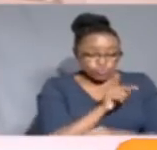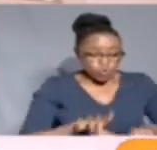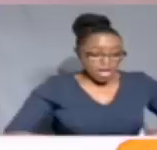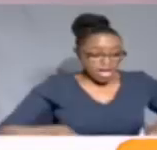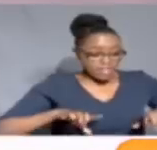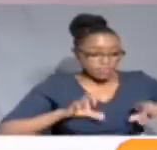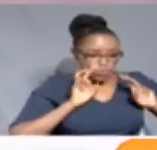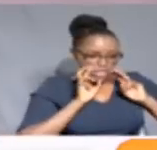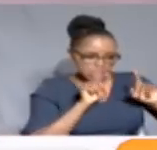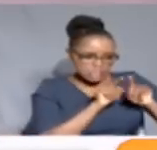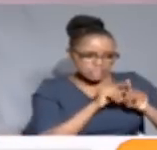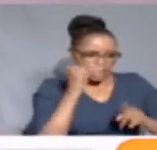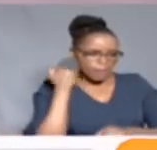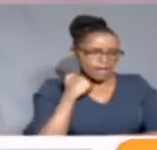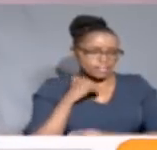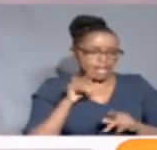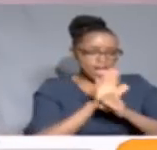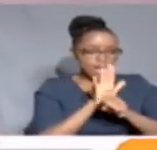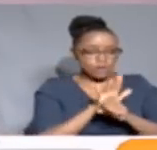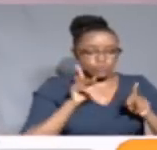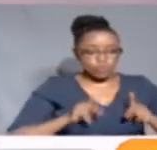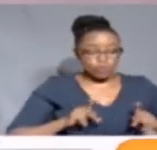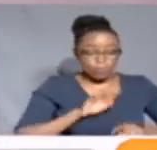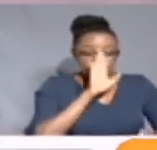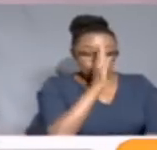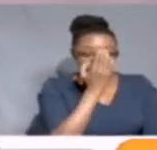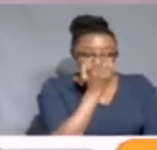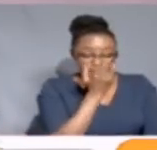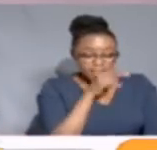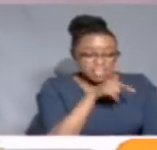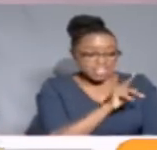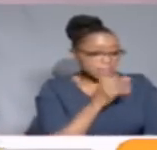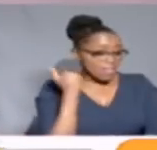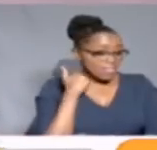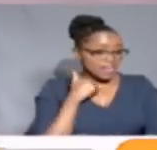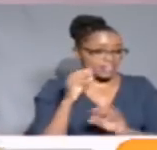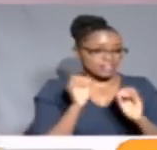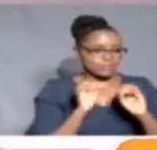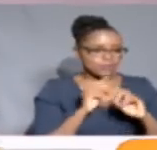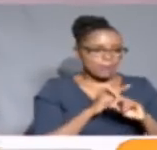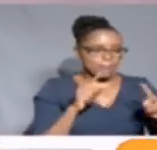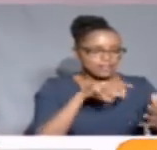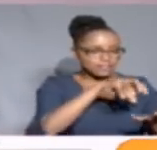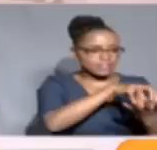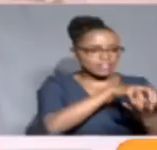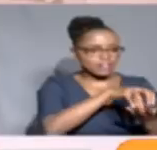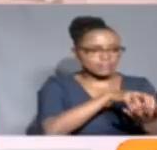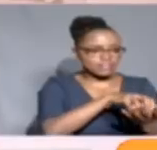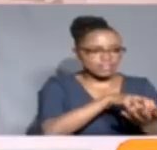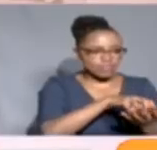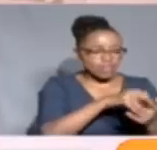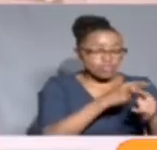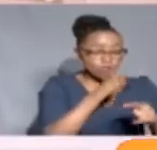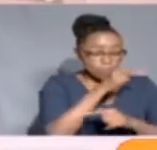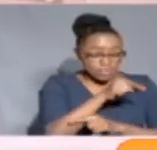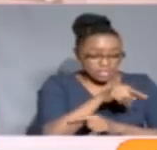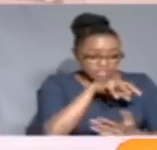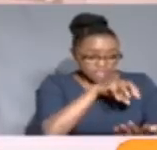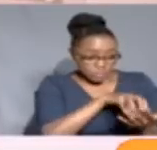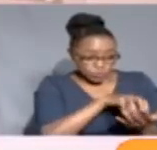criminal. And many young people are in prison not because they are criminals, but circumstances, right. Family